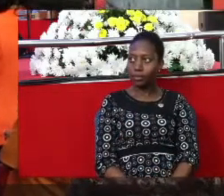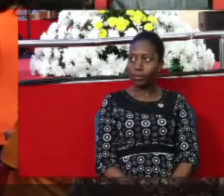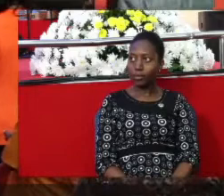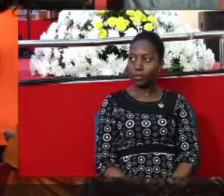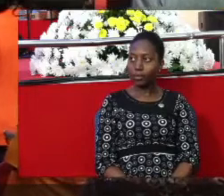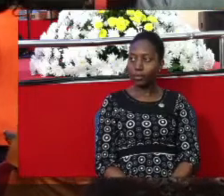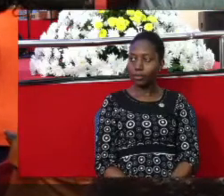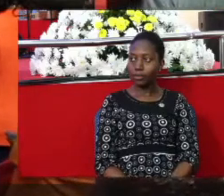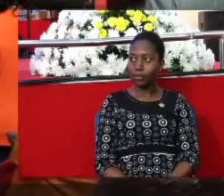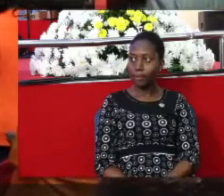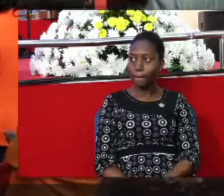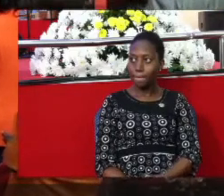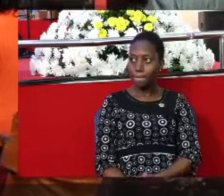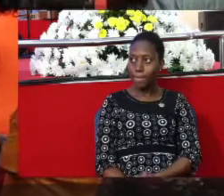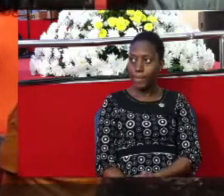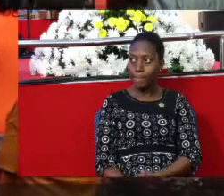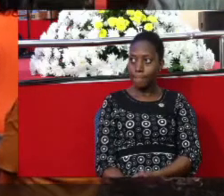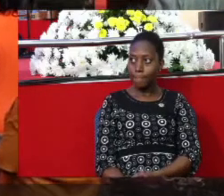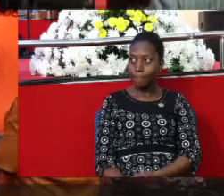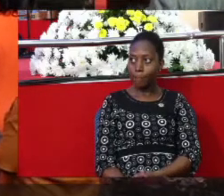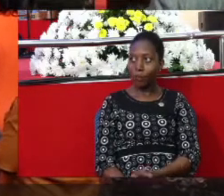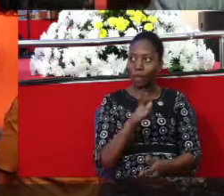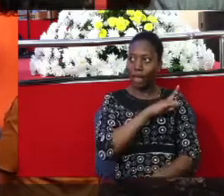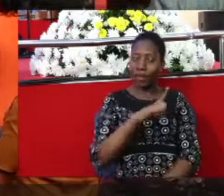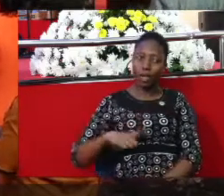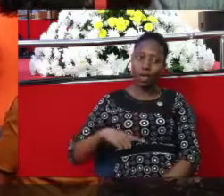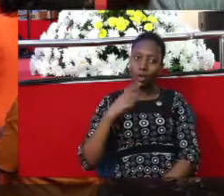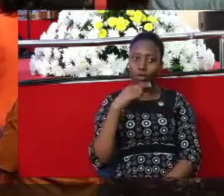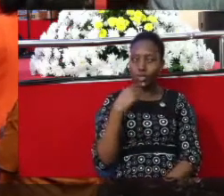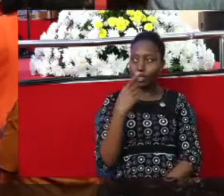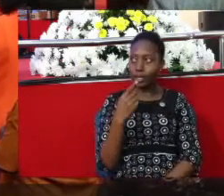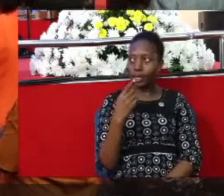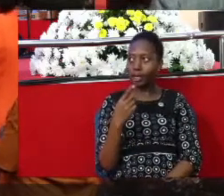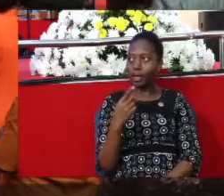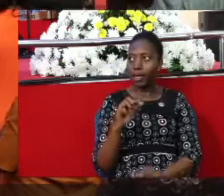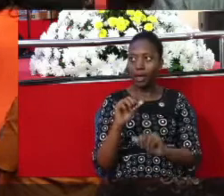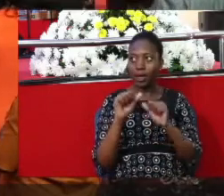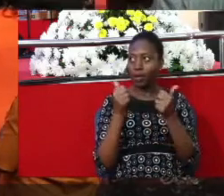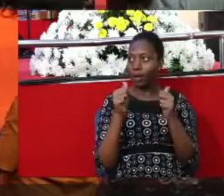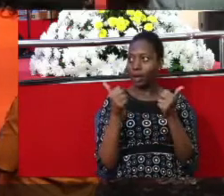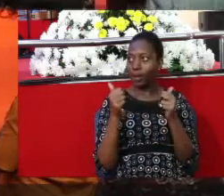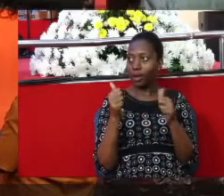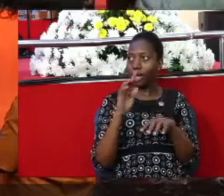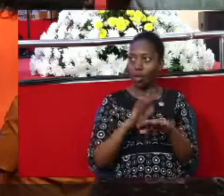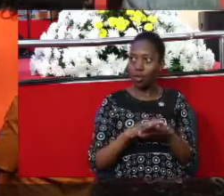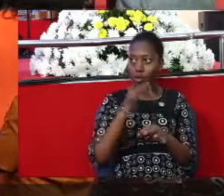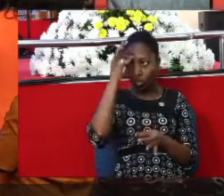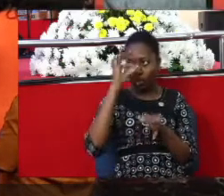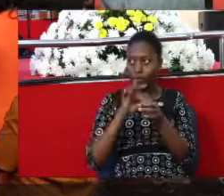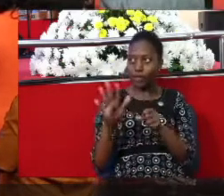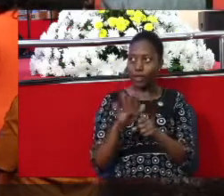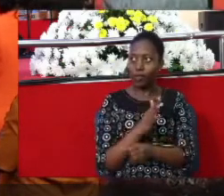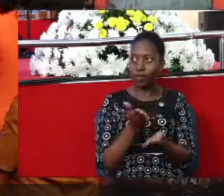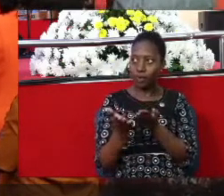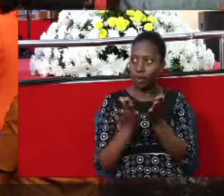this. His Lord said to him, well done, good and faithful servant. You are faithful over a